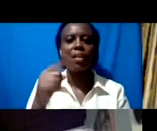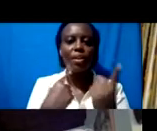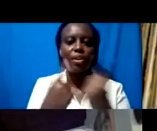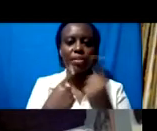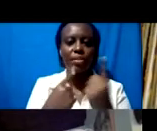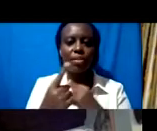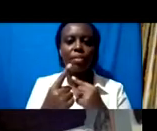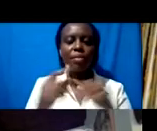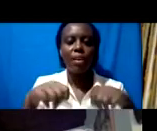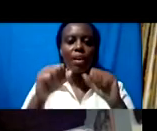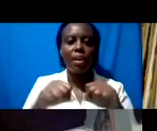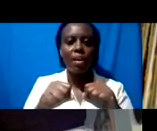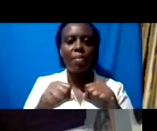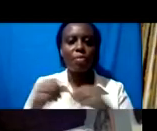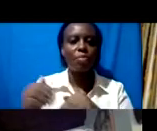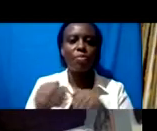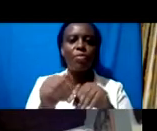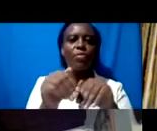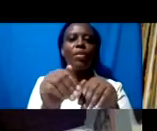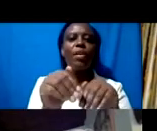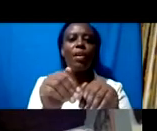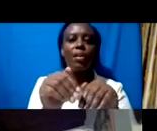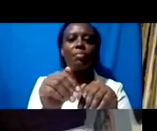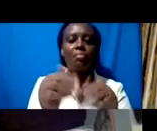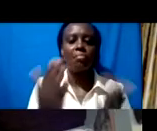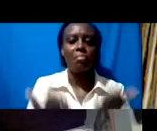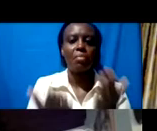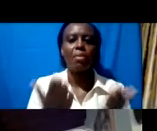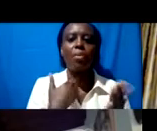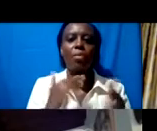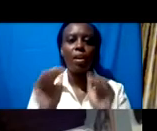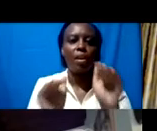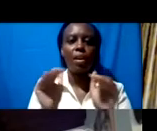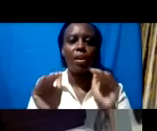be able to go forward, we may want to ask ourselves